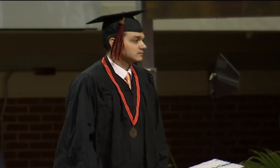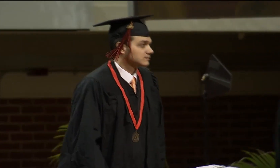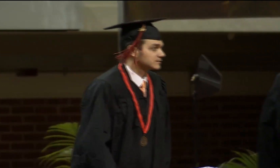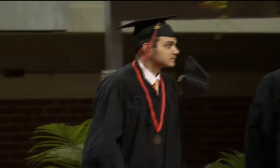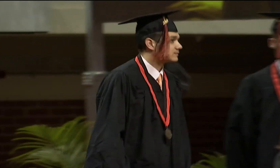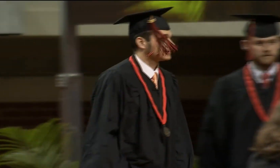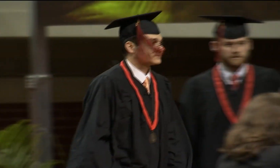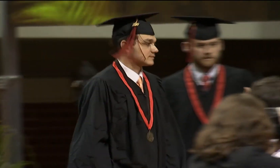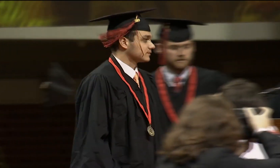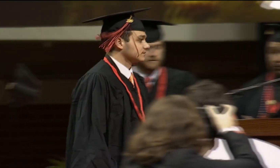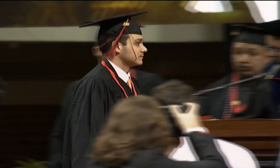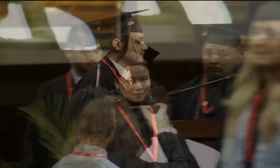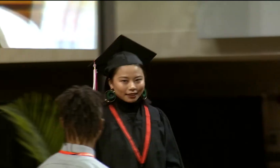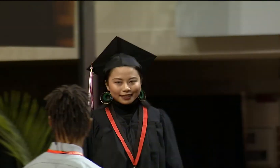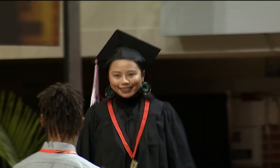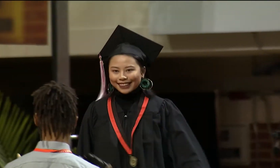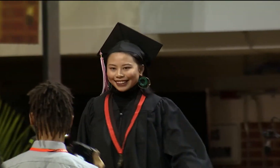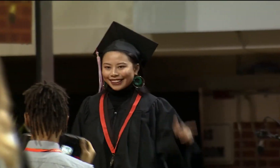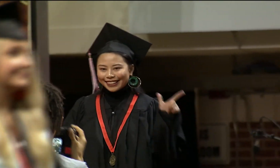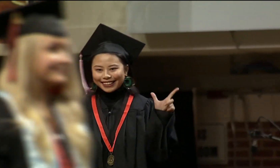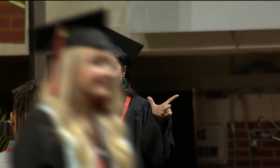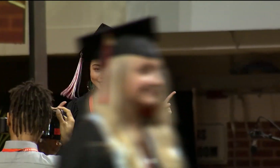Michael Stearns.